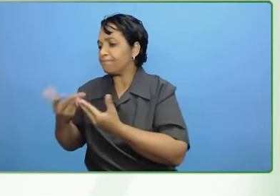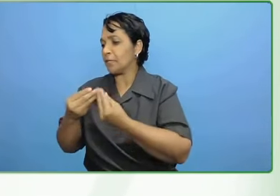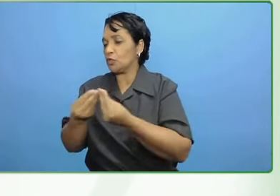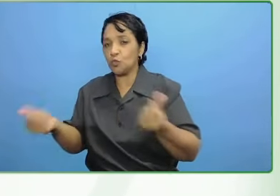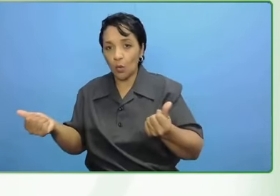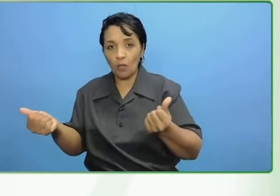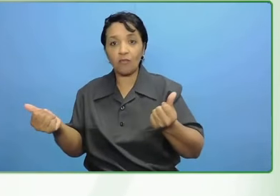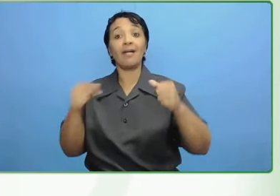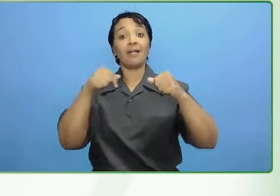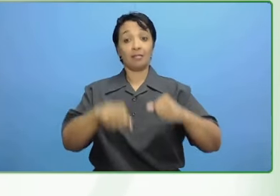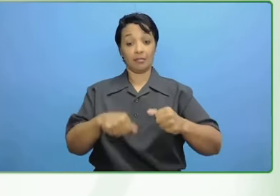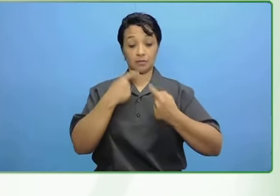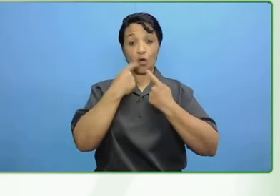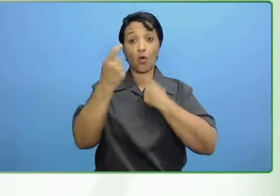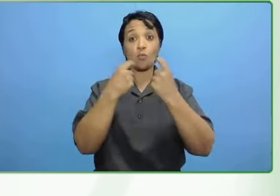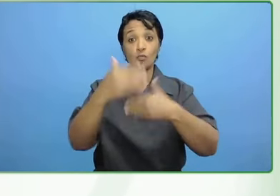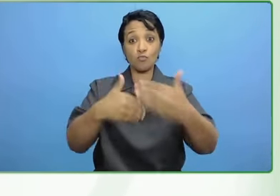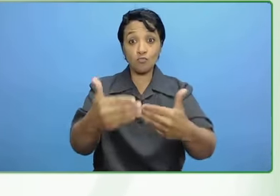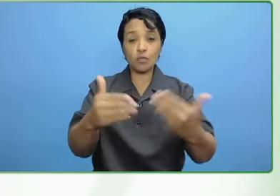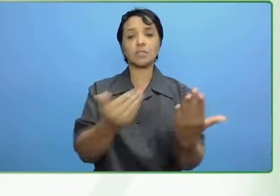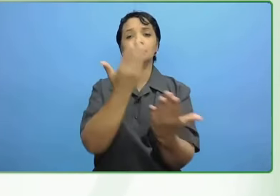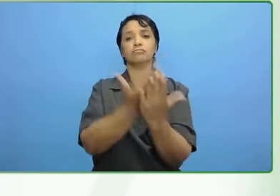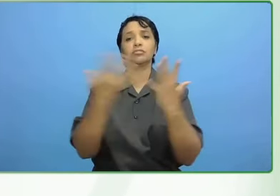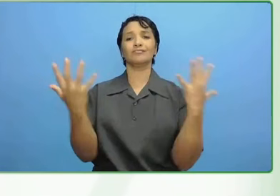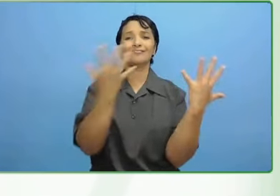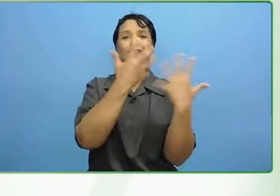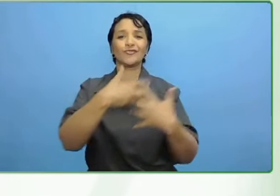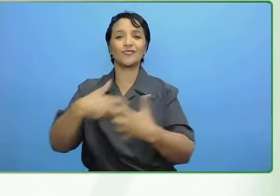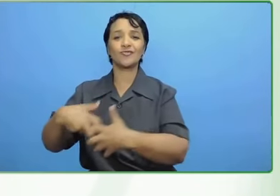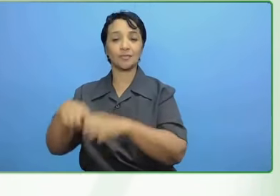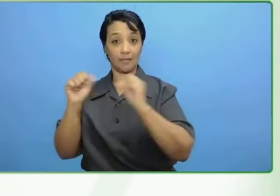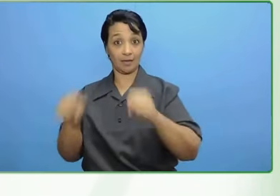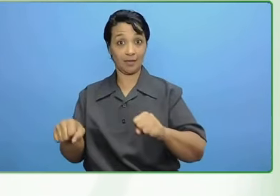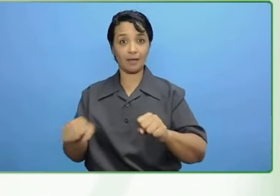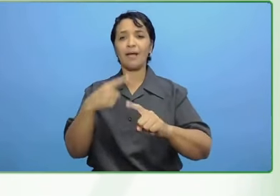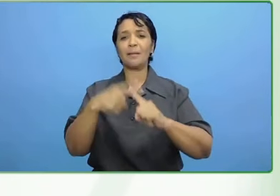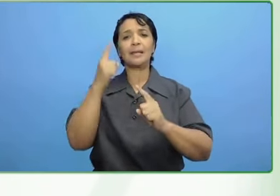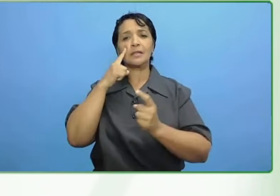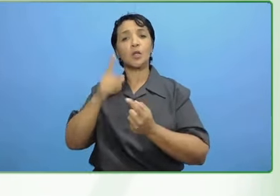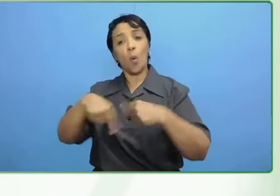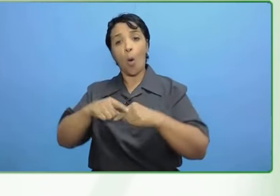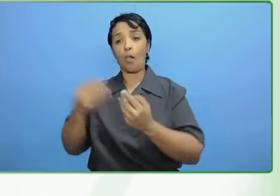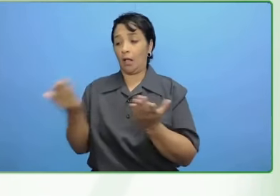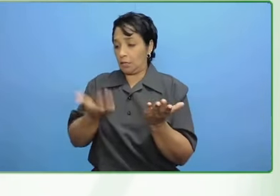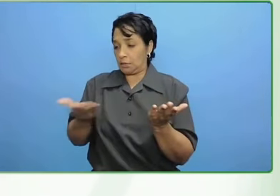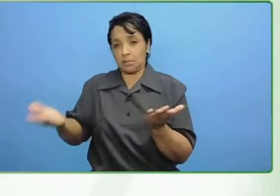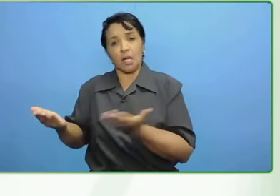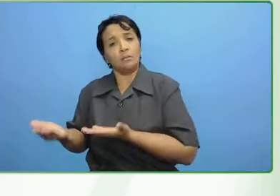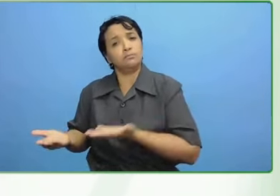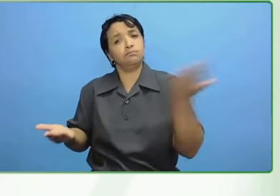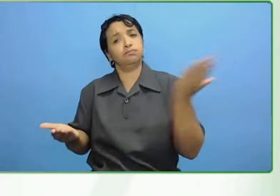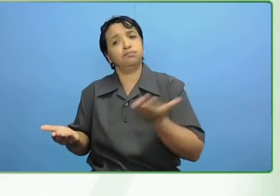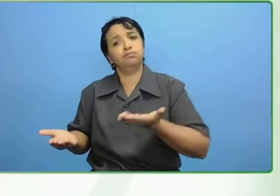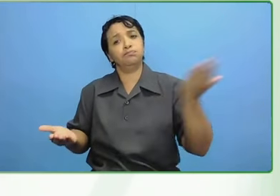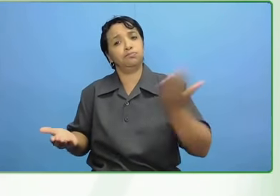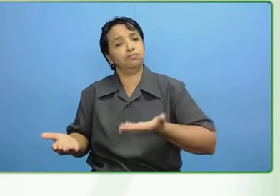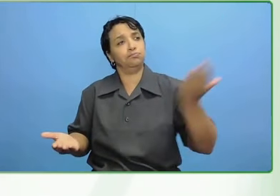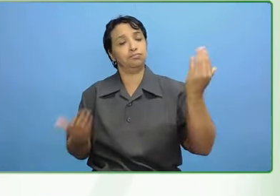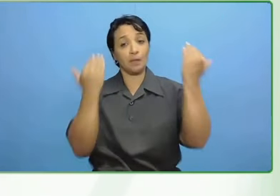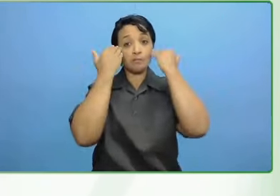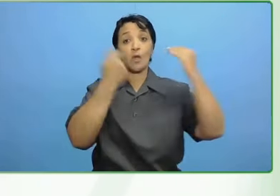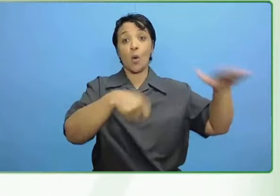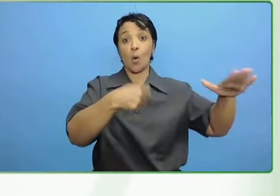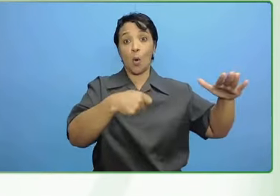complaints process, but also in preventing complaints unnecessarily ending up in court and clogging up the